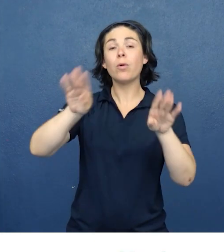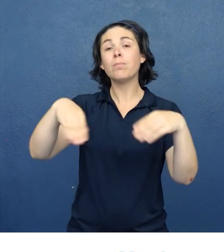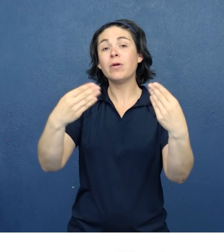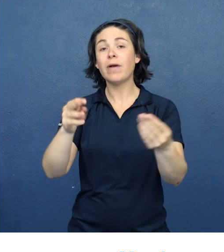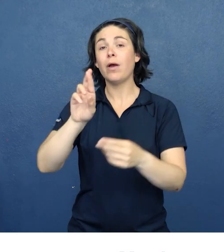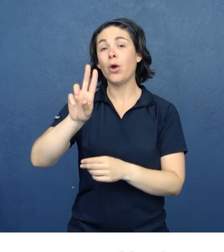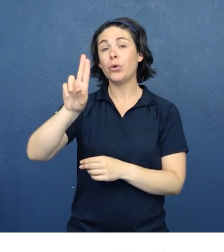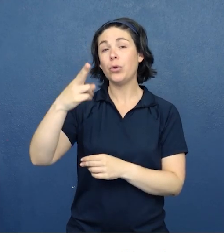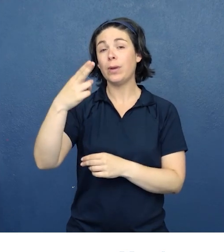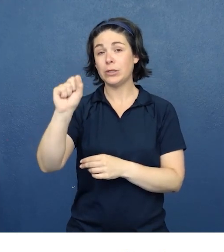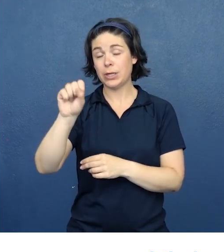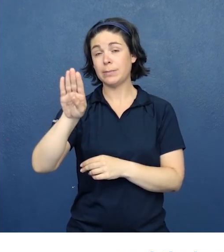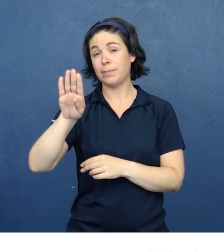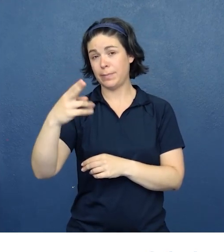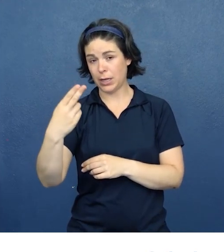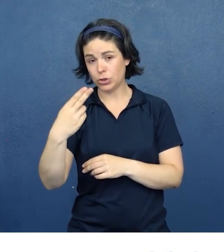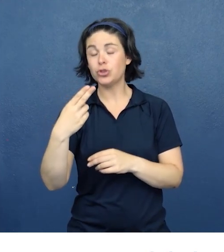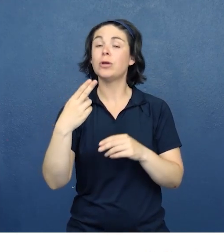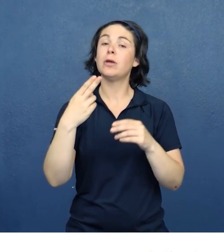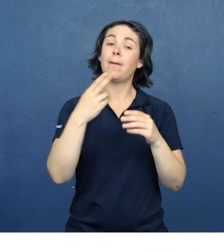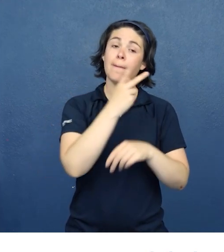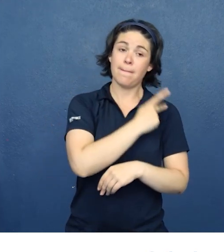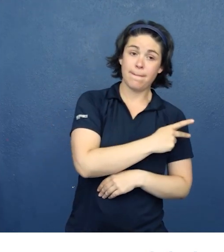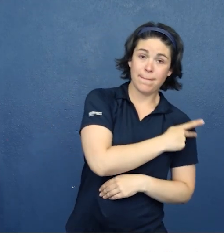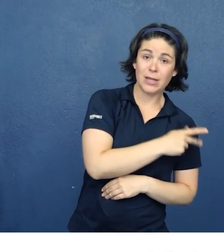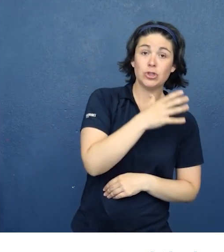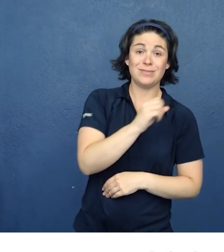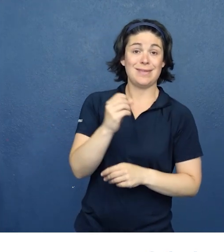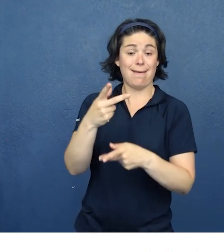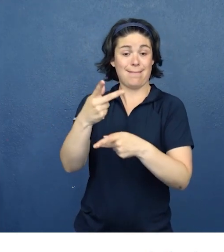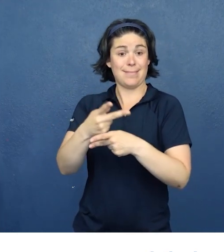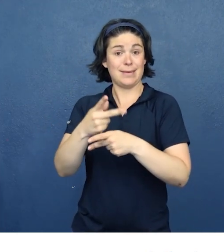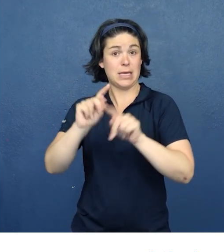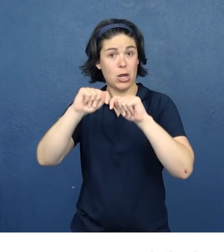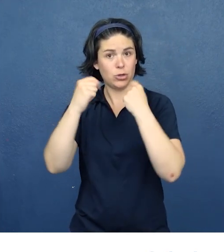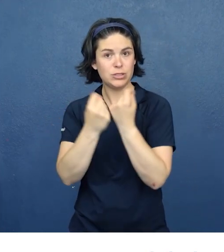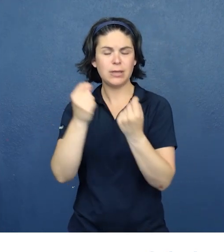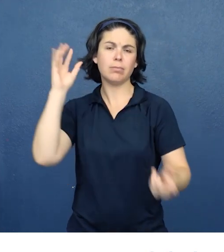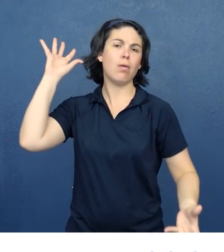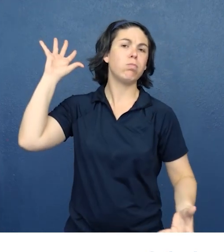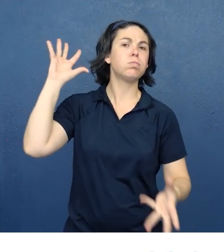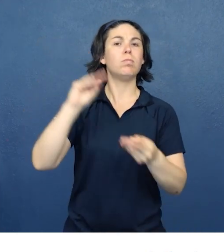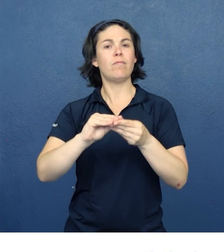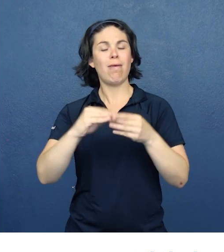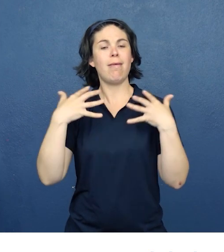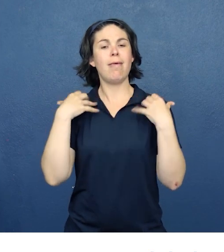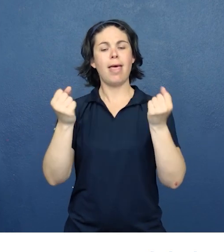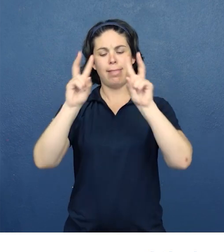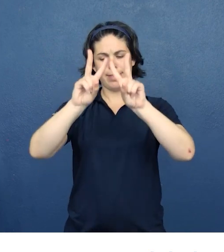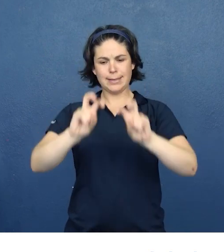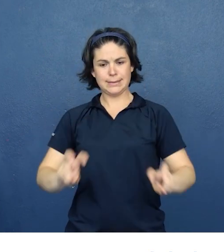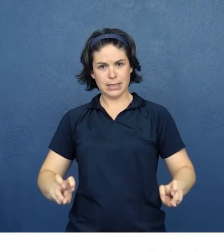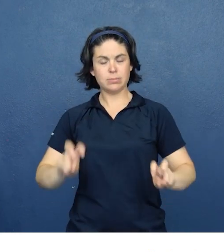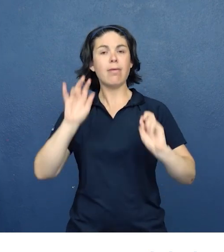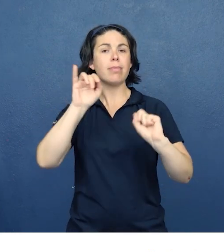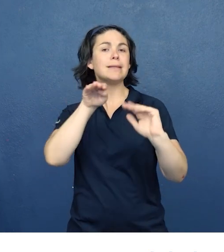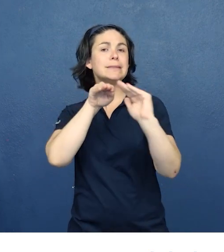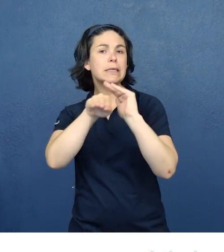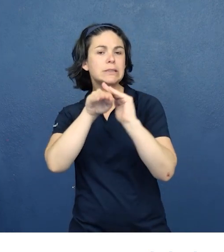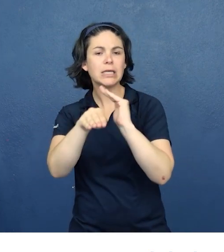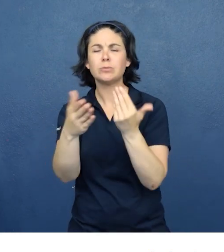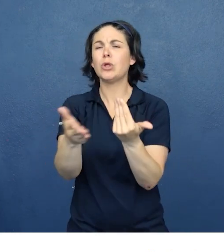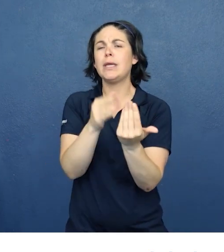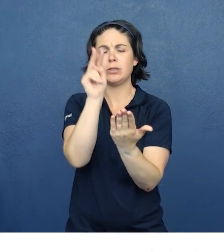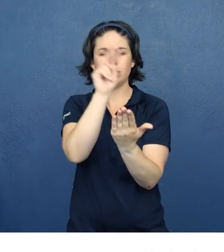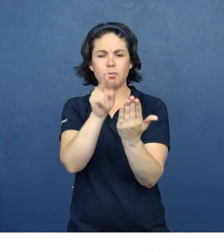Riverside University Health System patients and their care team an overall health assessment that is accessible and easy